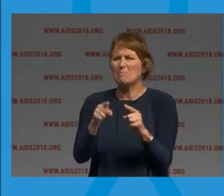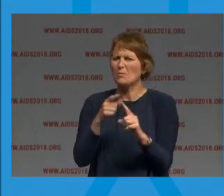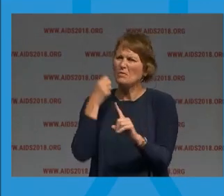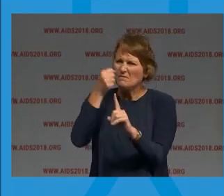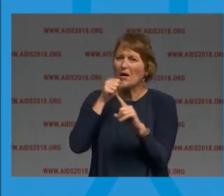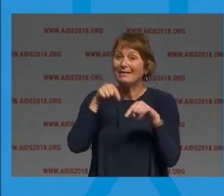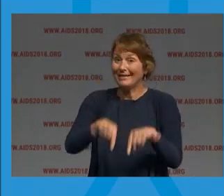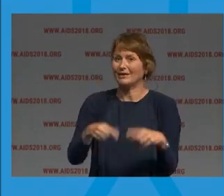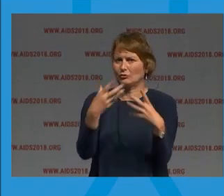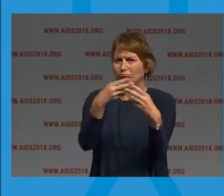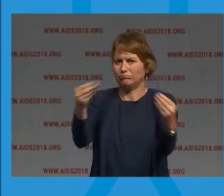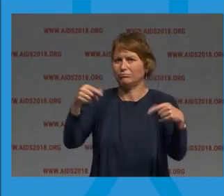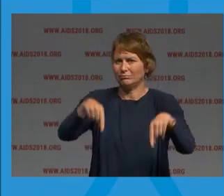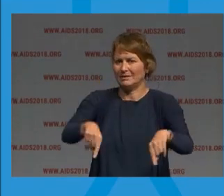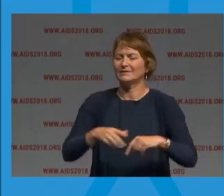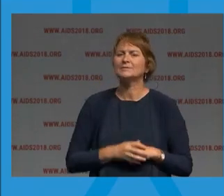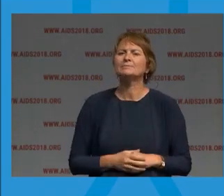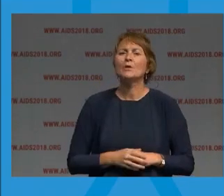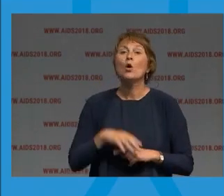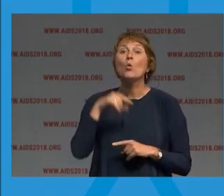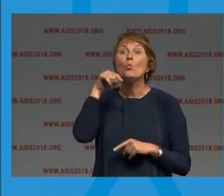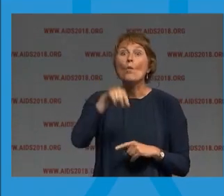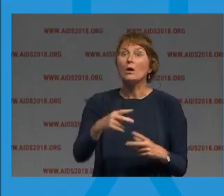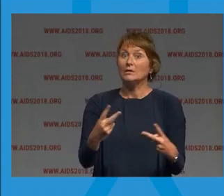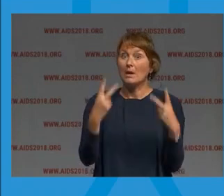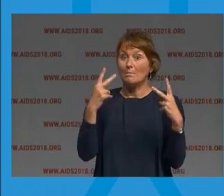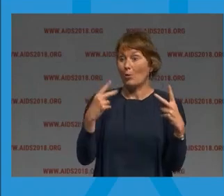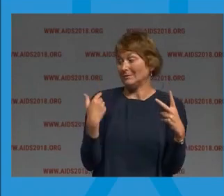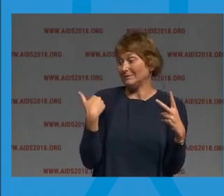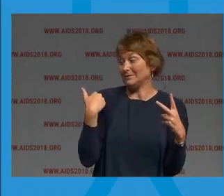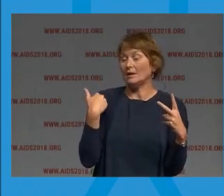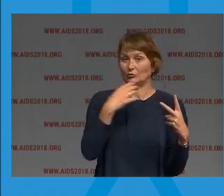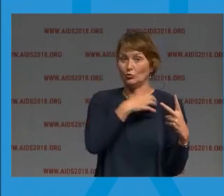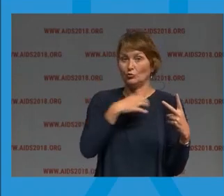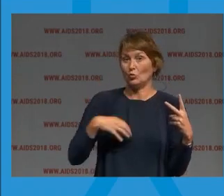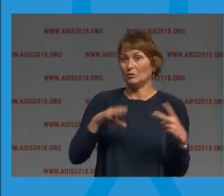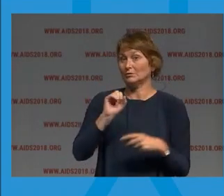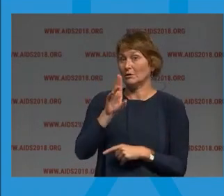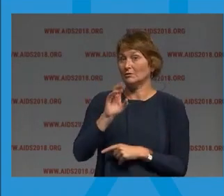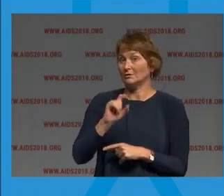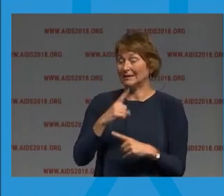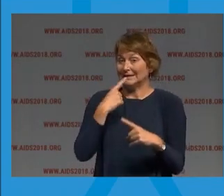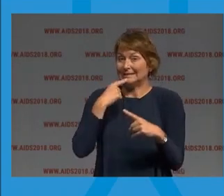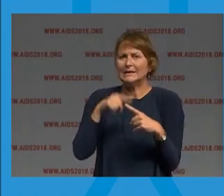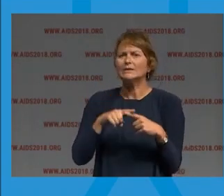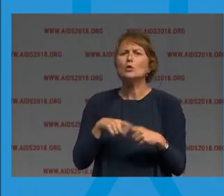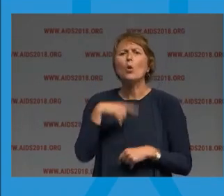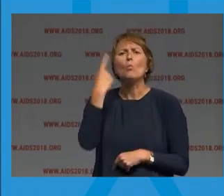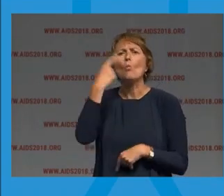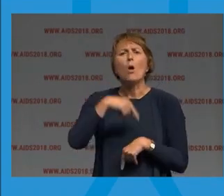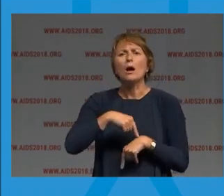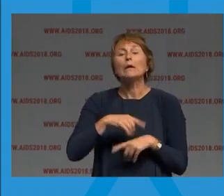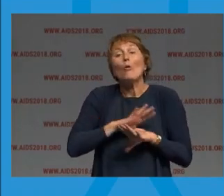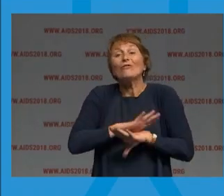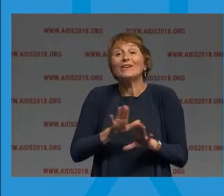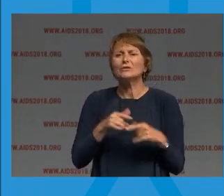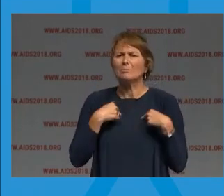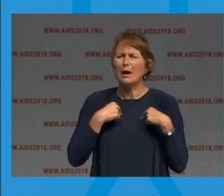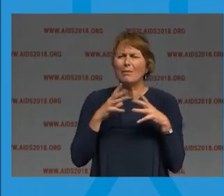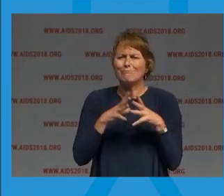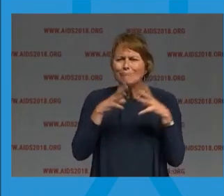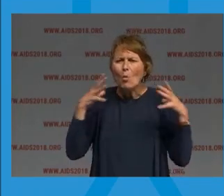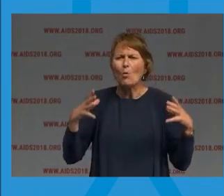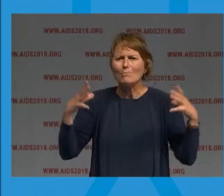insight from this work, as the Duke of Sussex points out, is that we have to do much, much more to bring men,